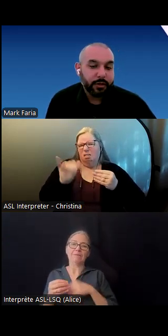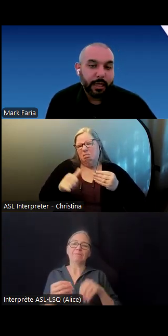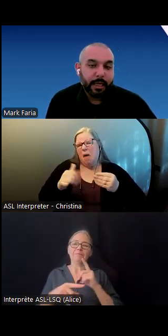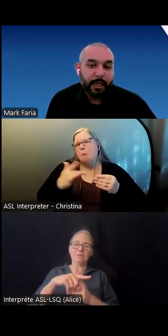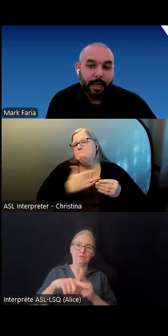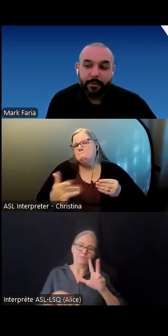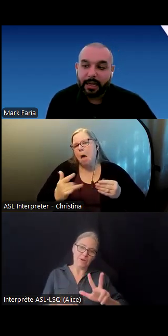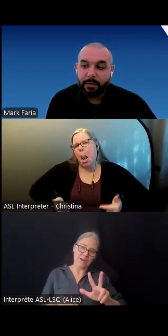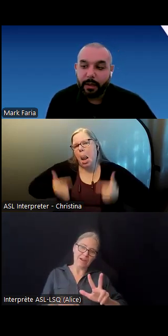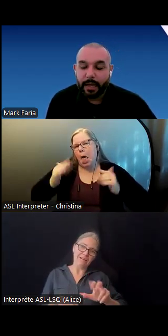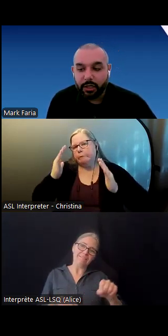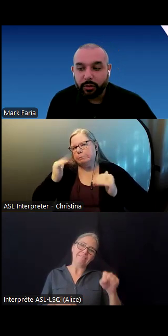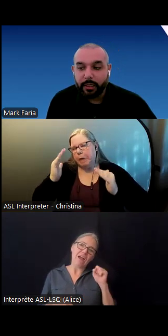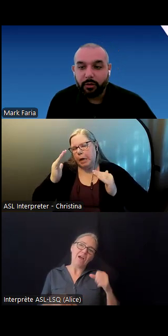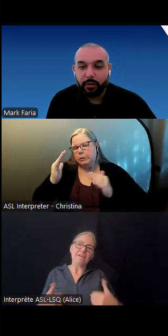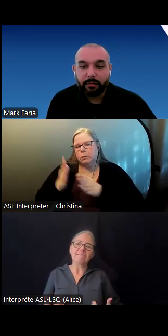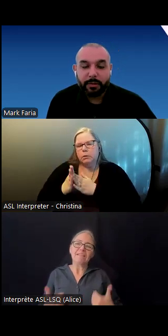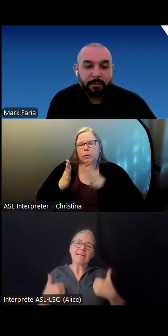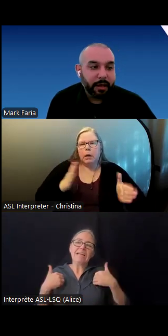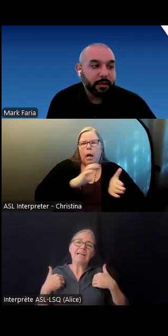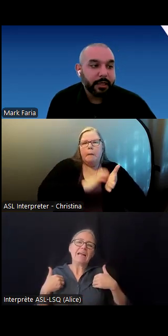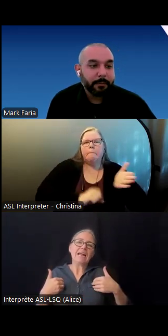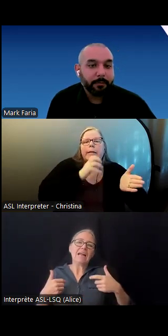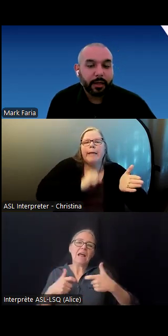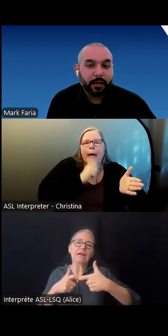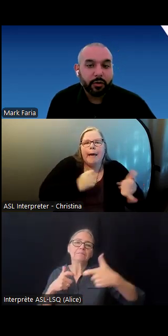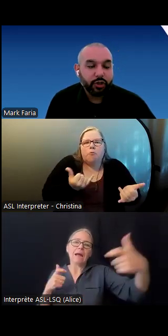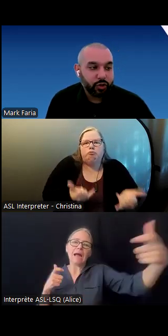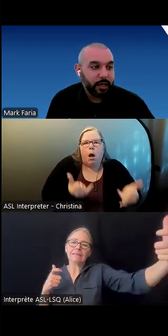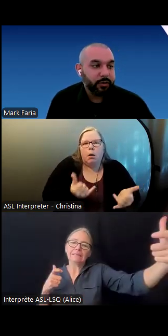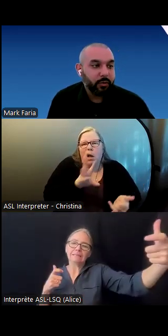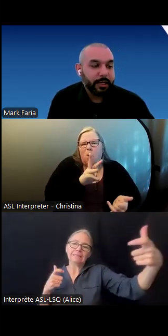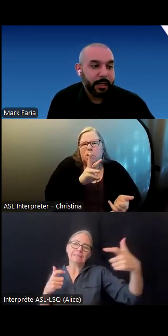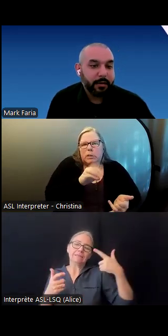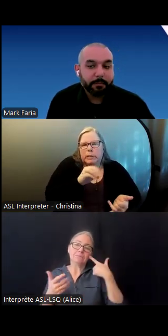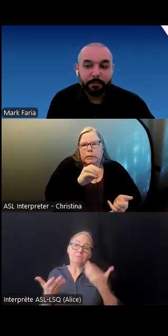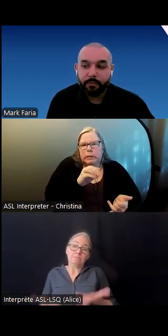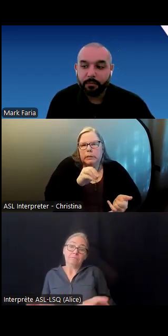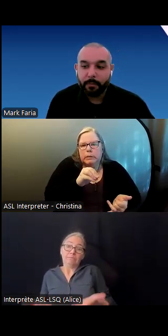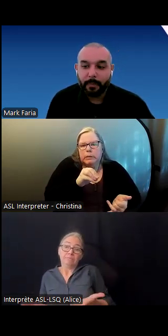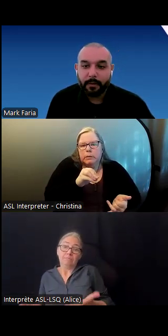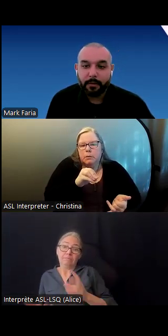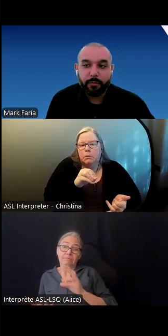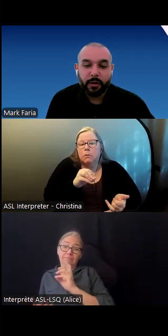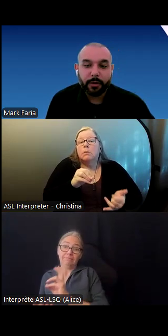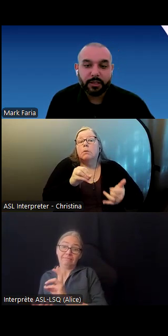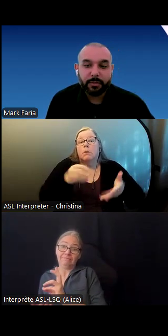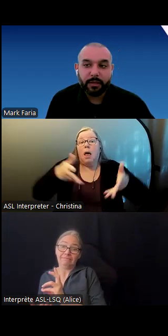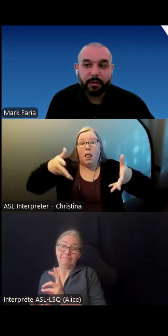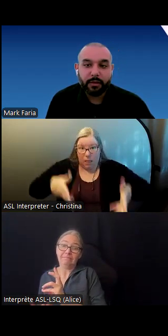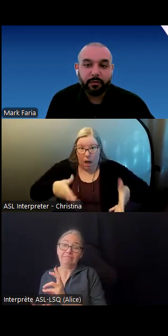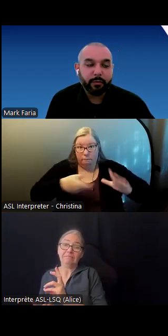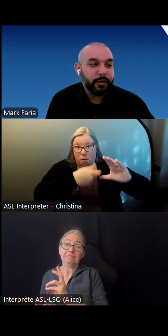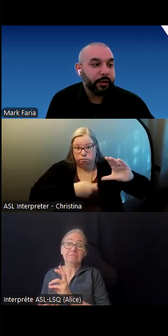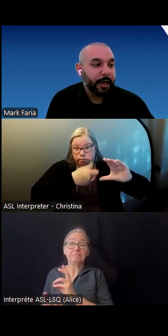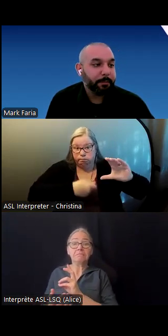$17,391. And that can be paid annually or it can be paid monthly. You can choose how you want to get paid from the RDSP